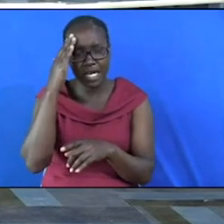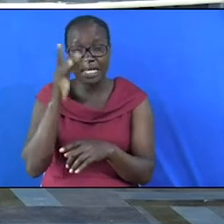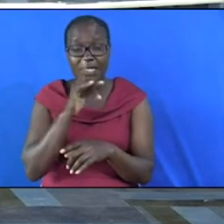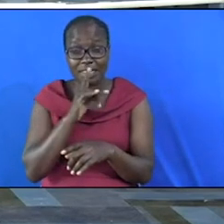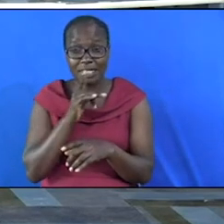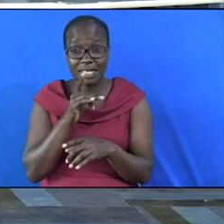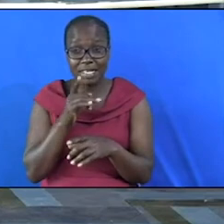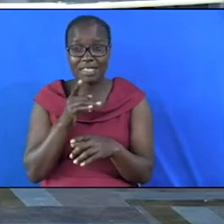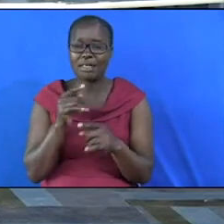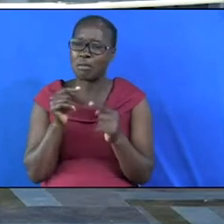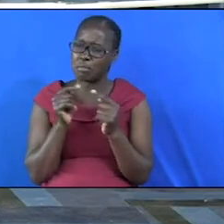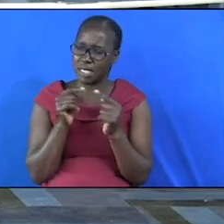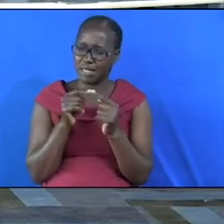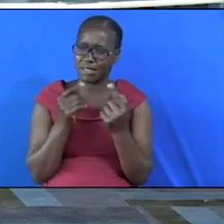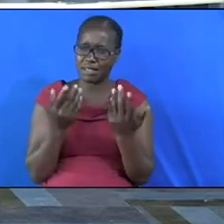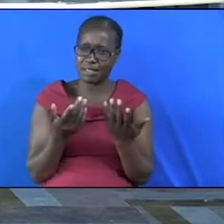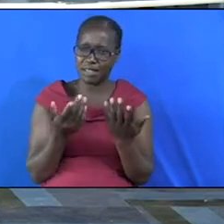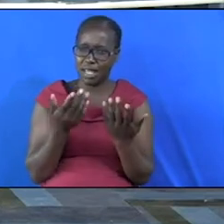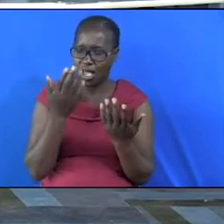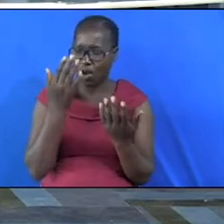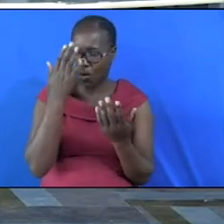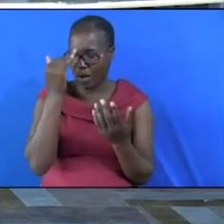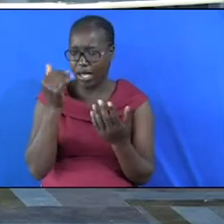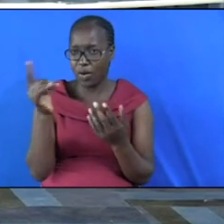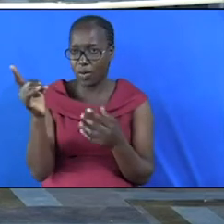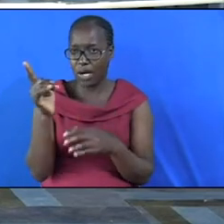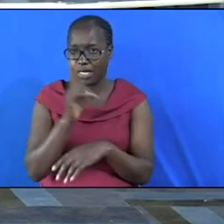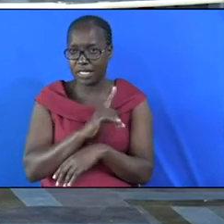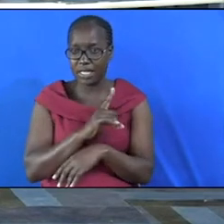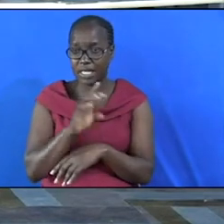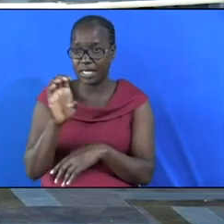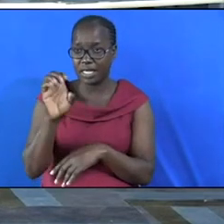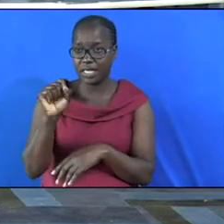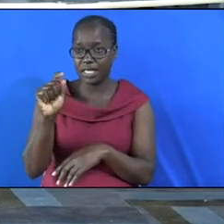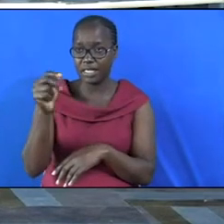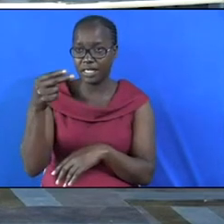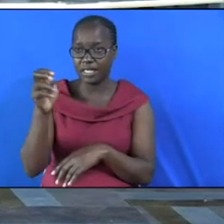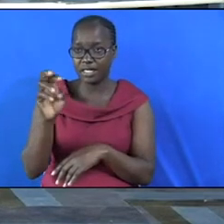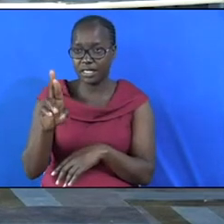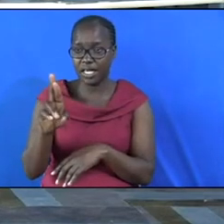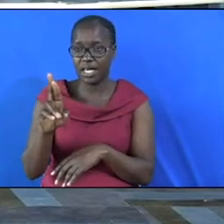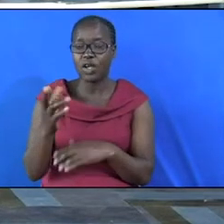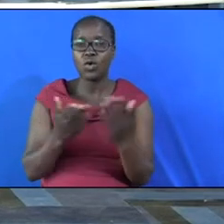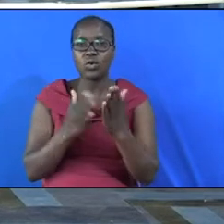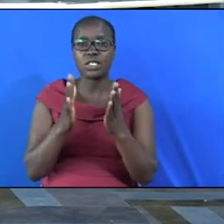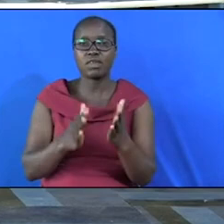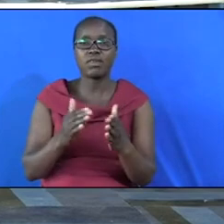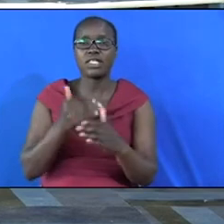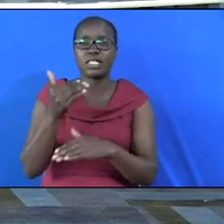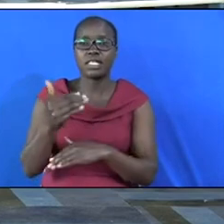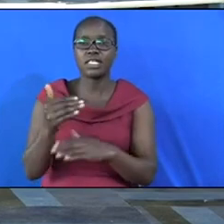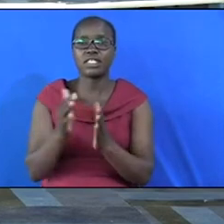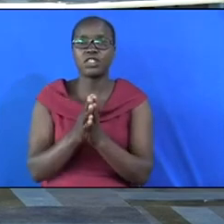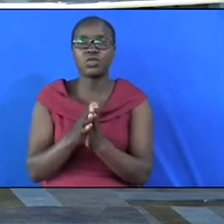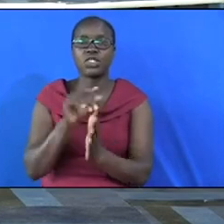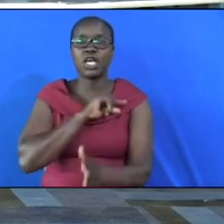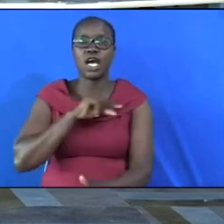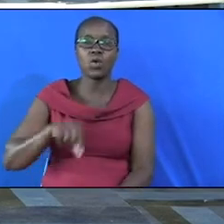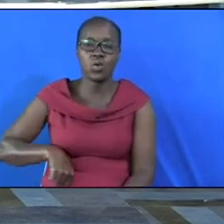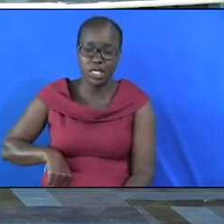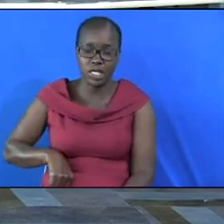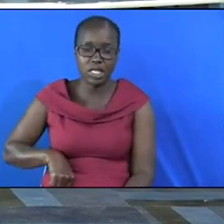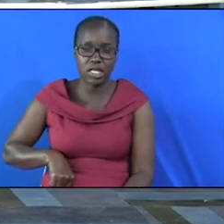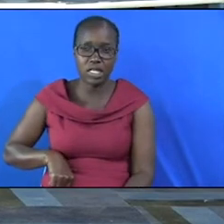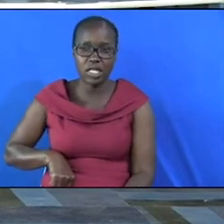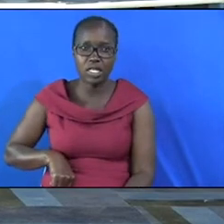silent prayers. Because one day, Esther was a maiden. The next day, Esther was a king, a